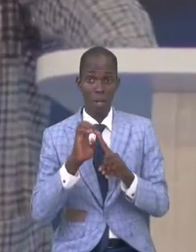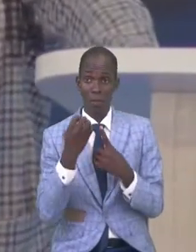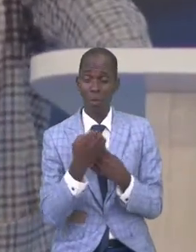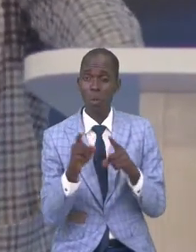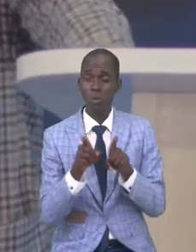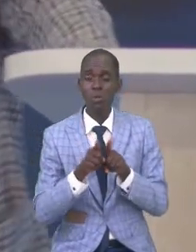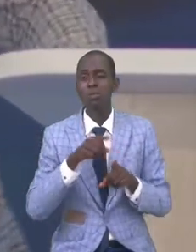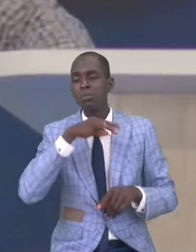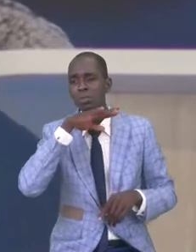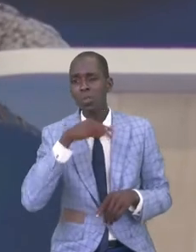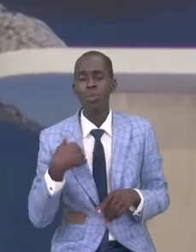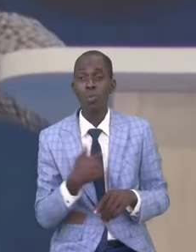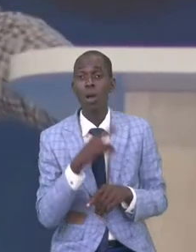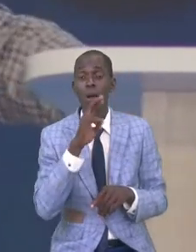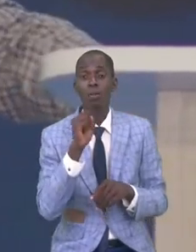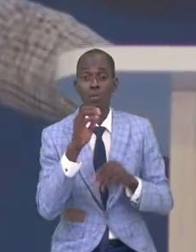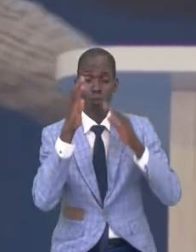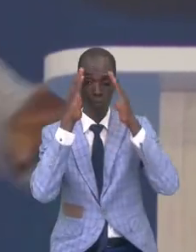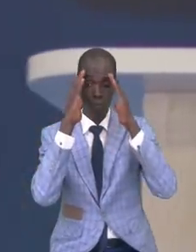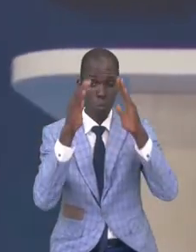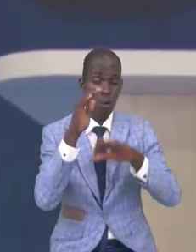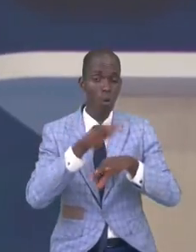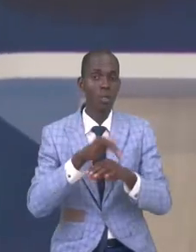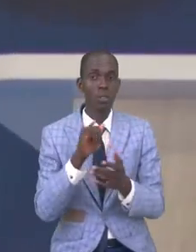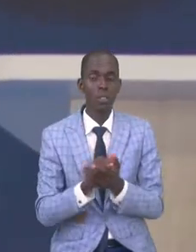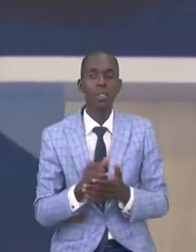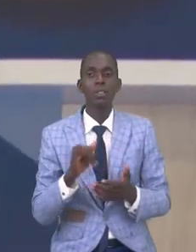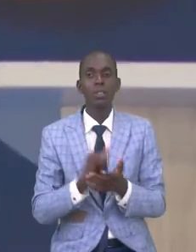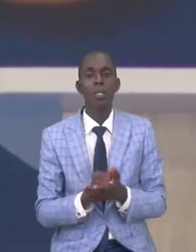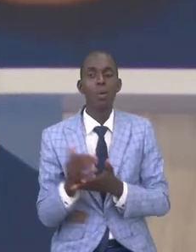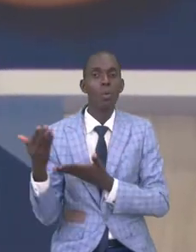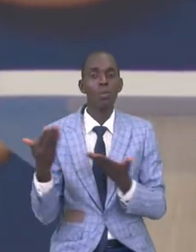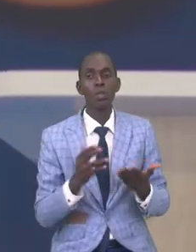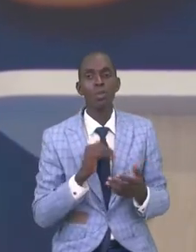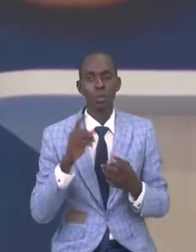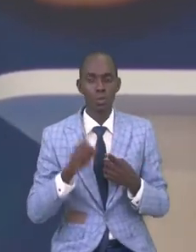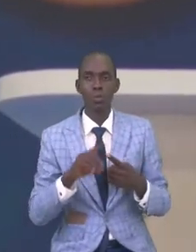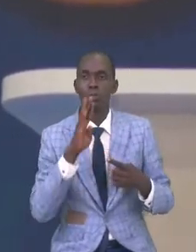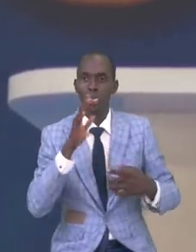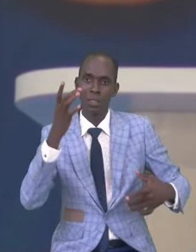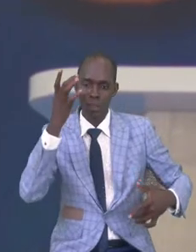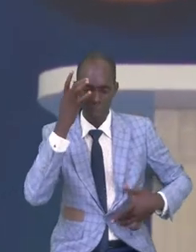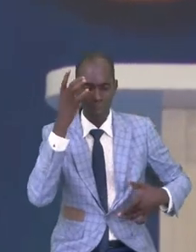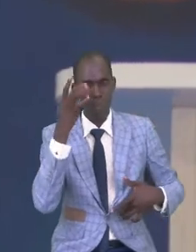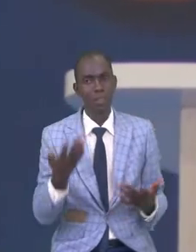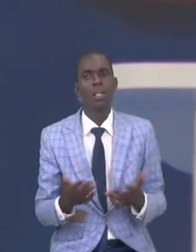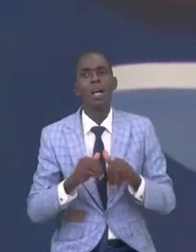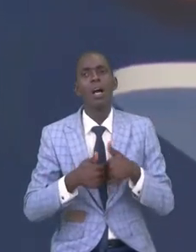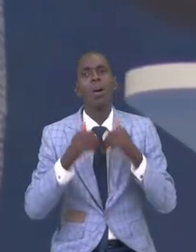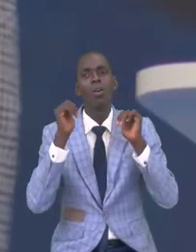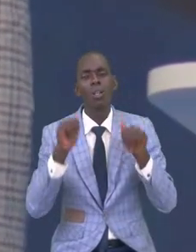so glued to that, we're bowed down. How can we achieve with the infirmity